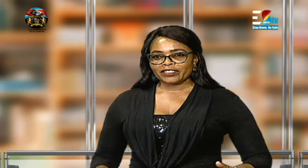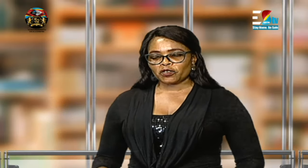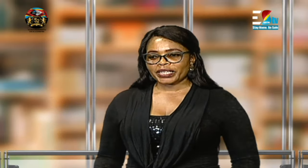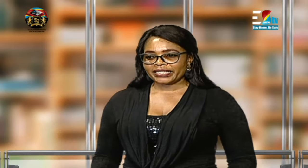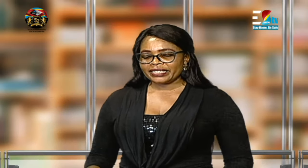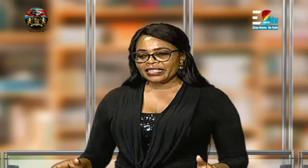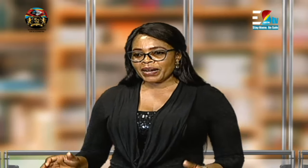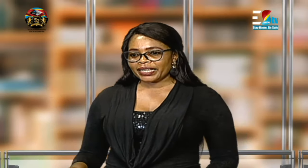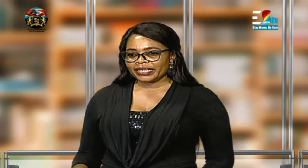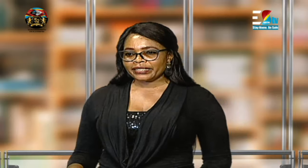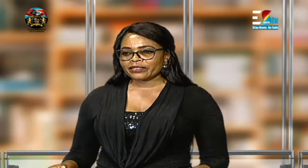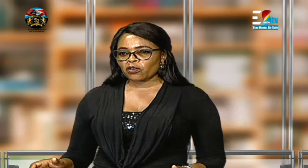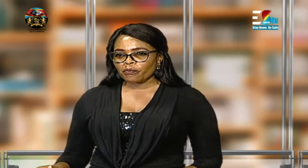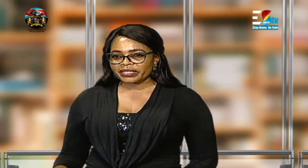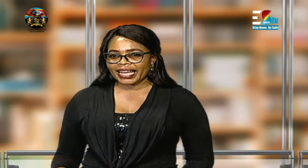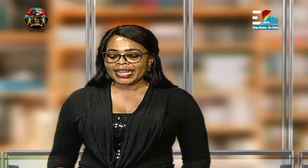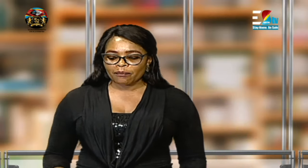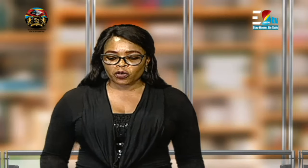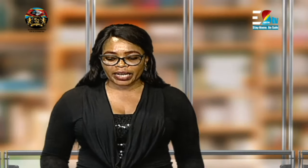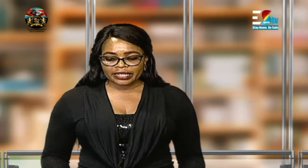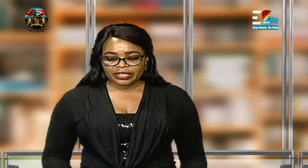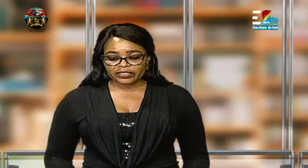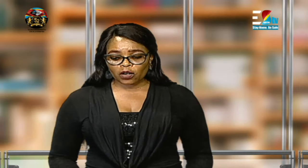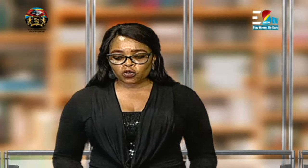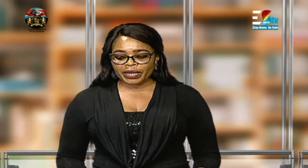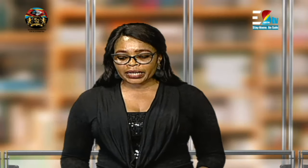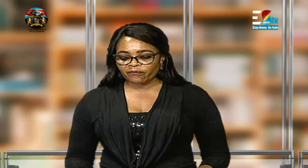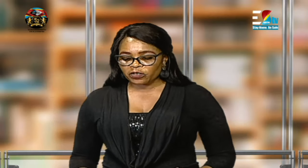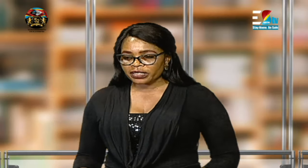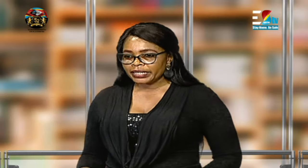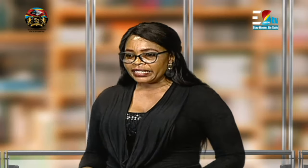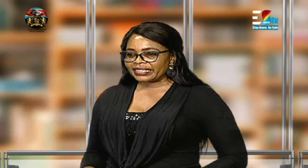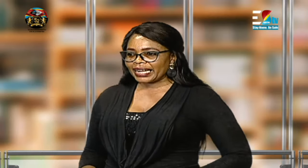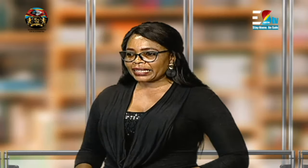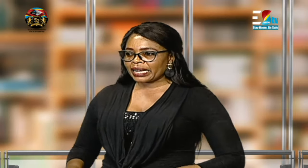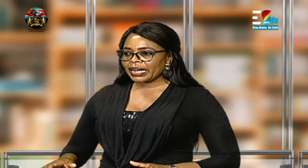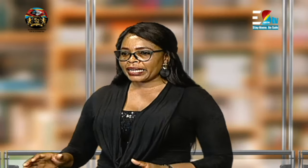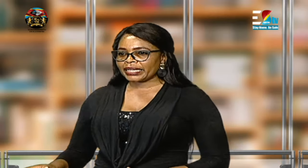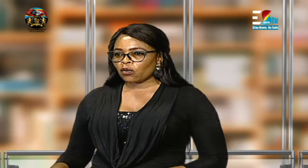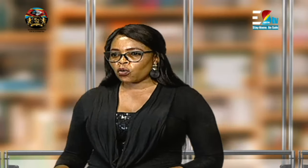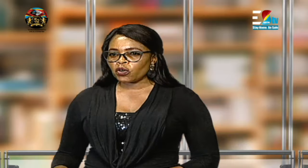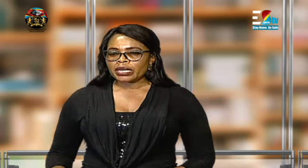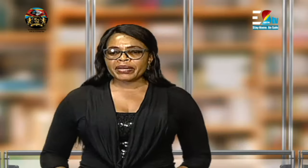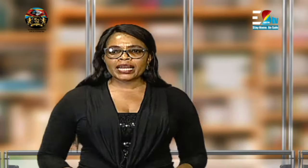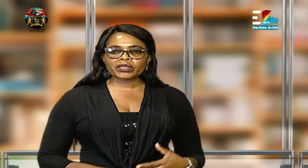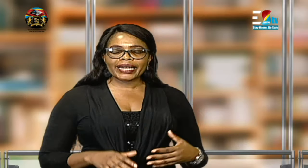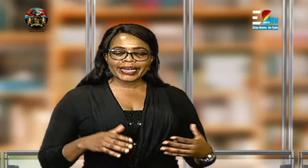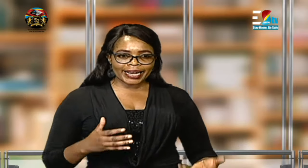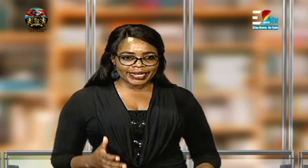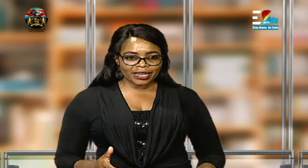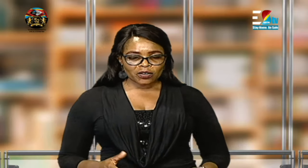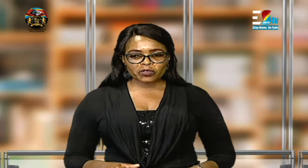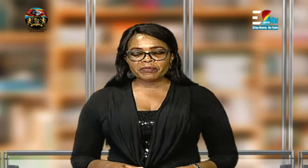lotawufundisa Siswati libanga lesikhombisa lamuhla. Sitawuqhubeka ke mfundzi singakangeni kakhulu.